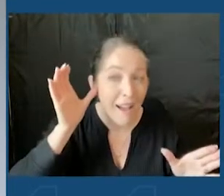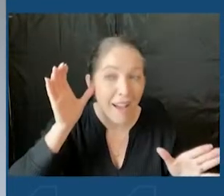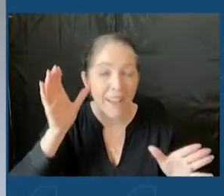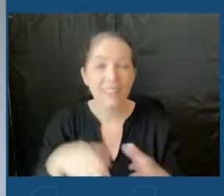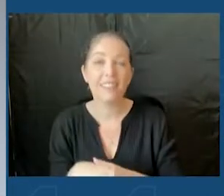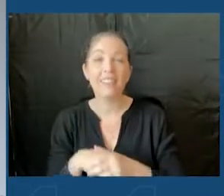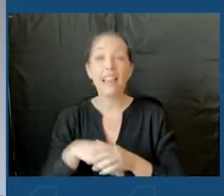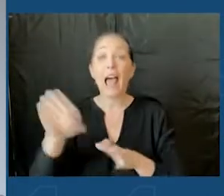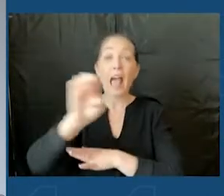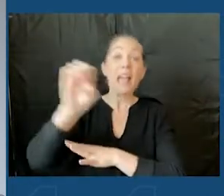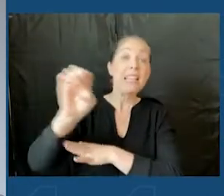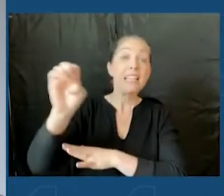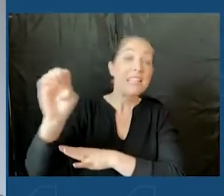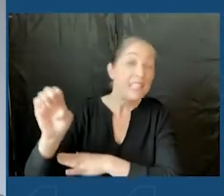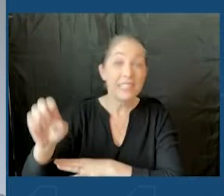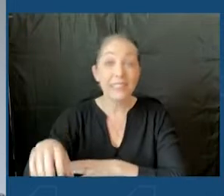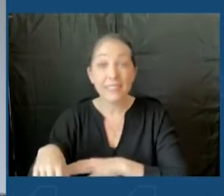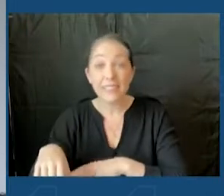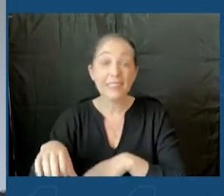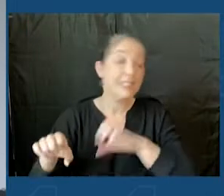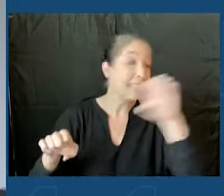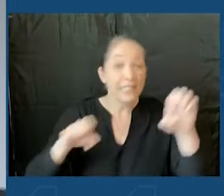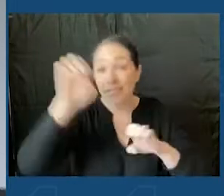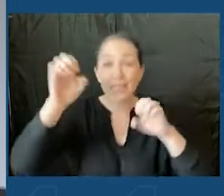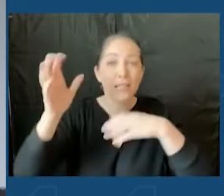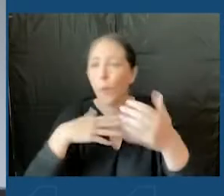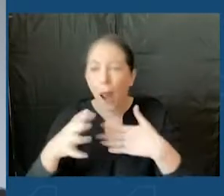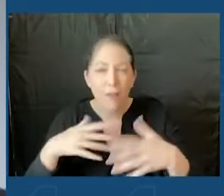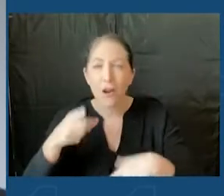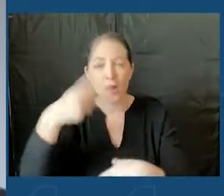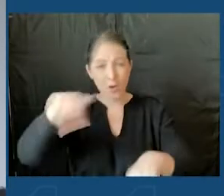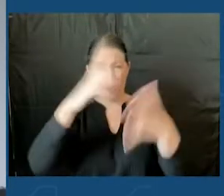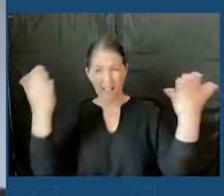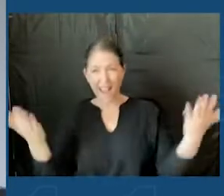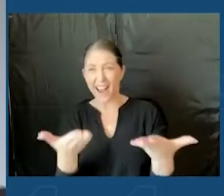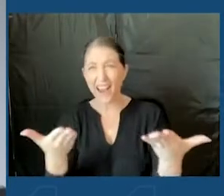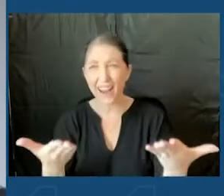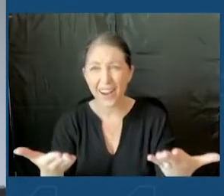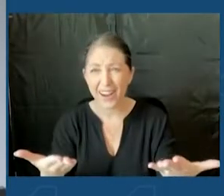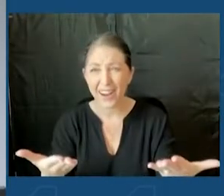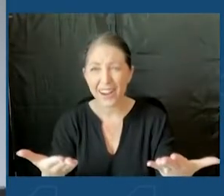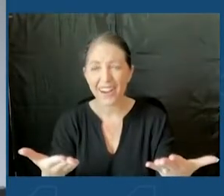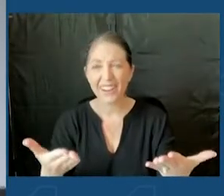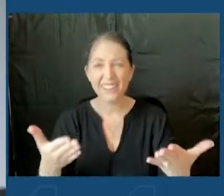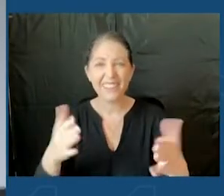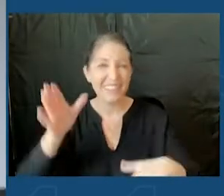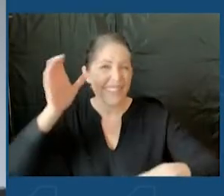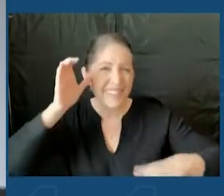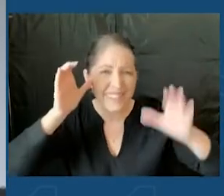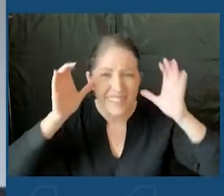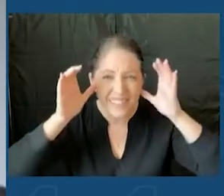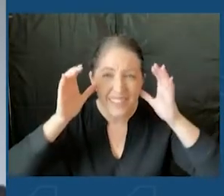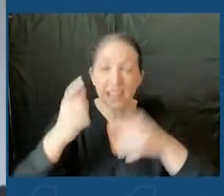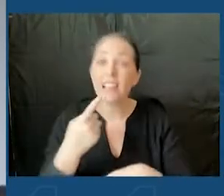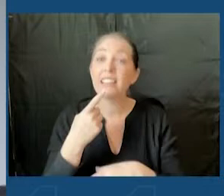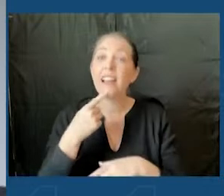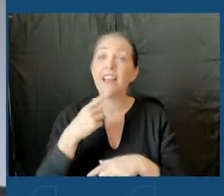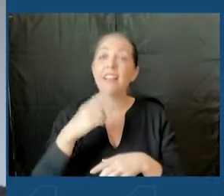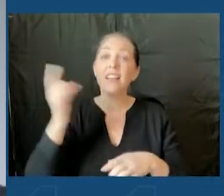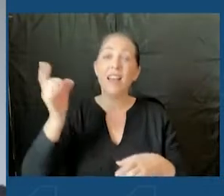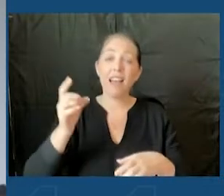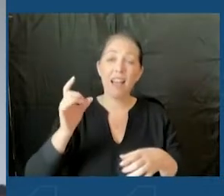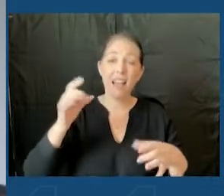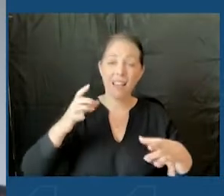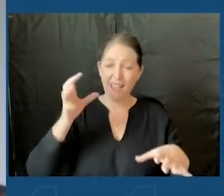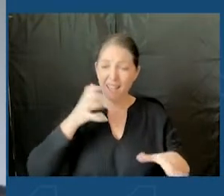east side, east, whatever? Are you in the house? I want you to say these words: hate won't